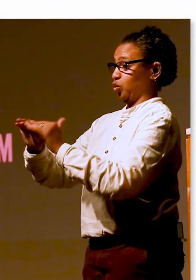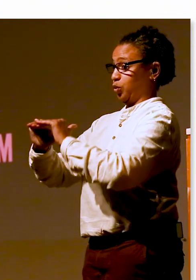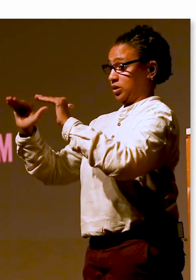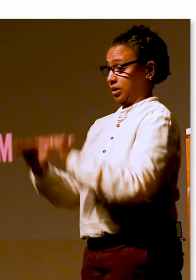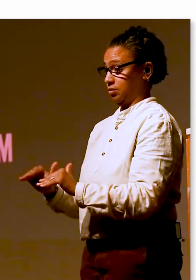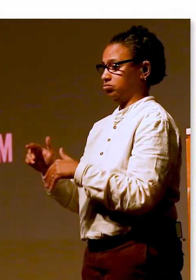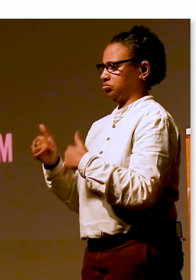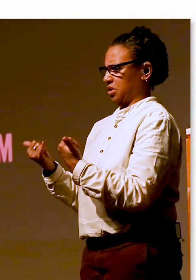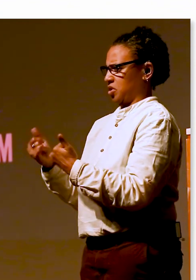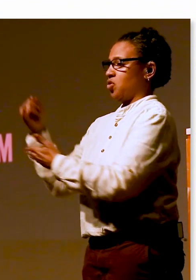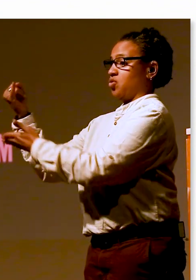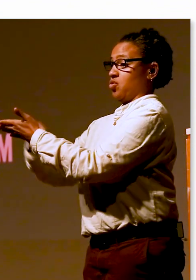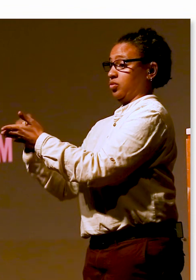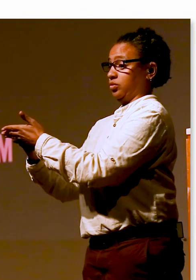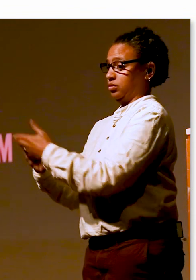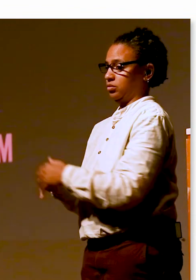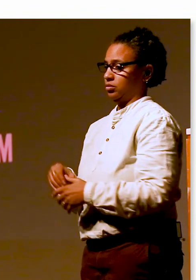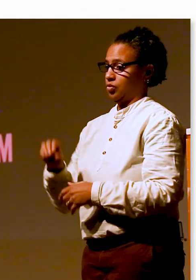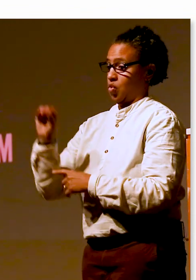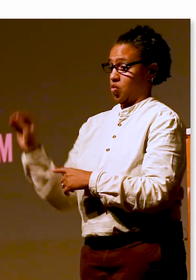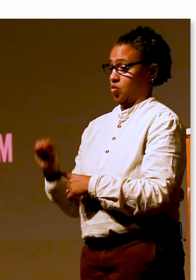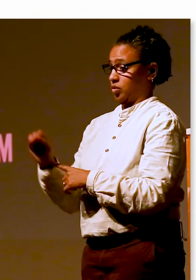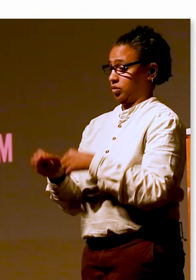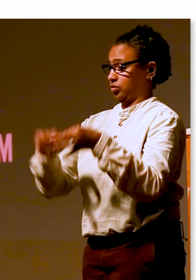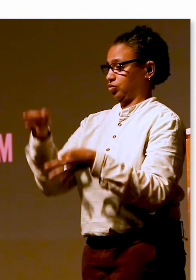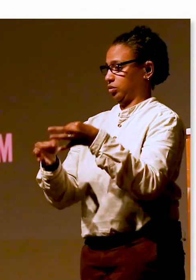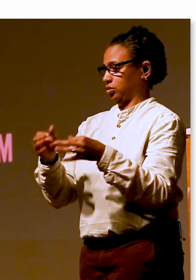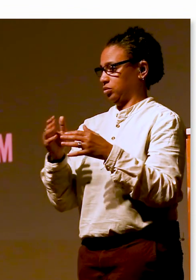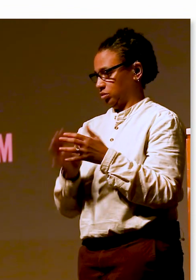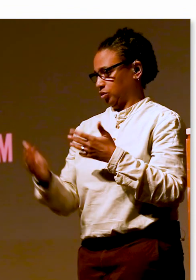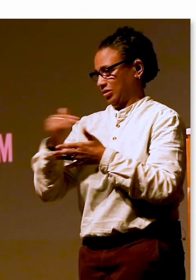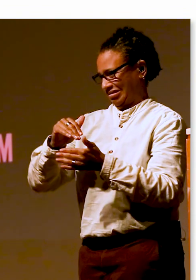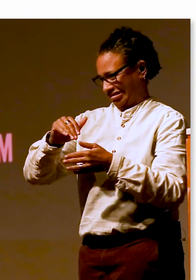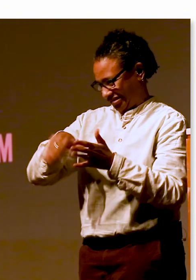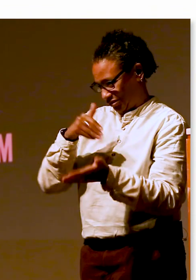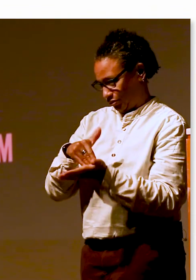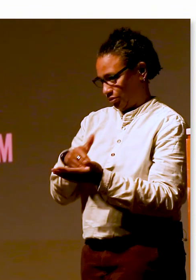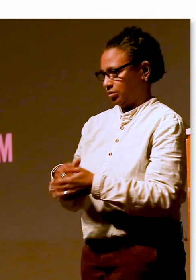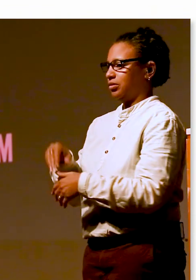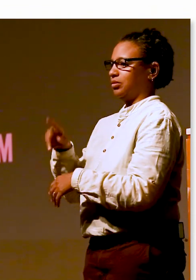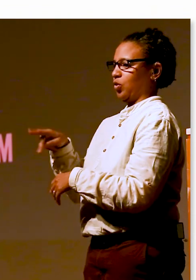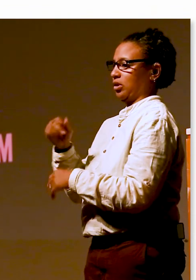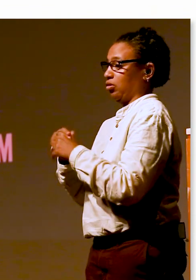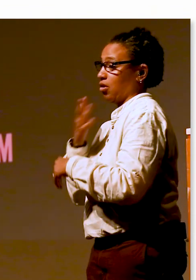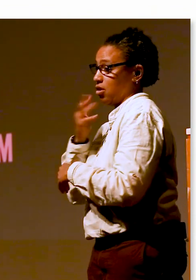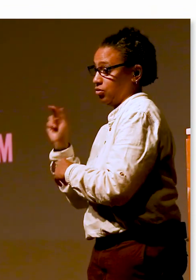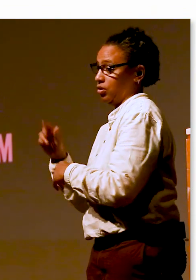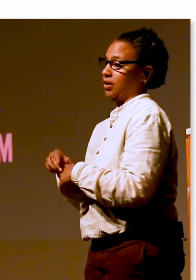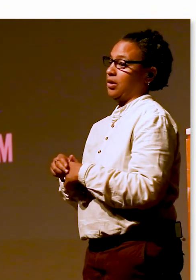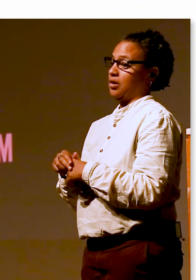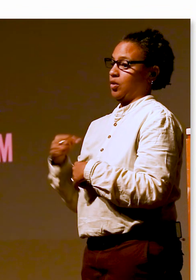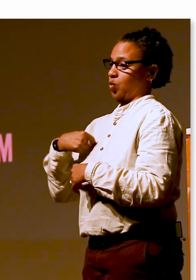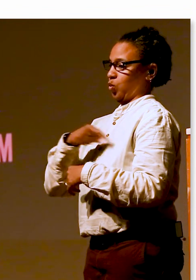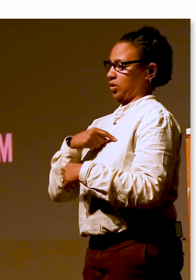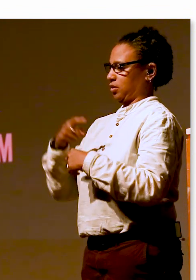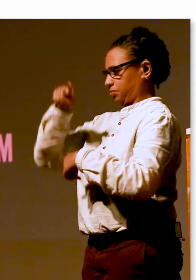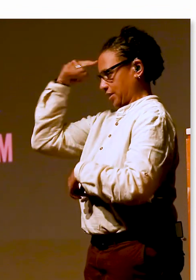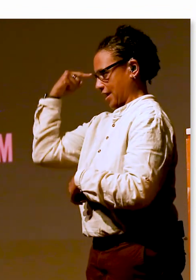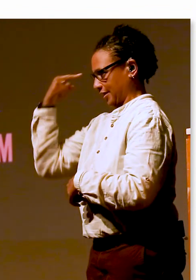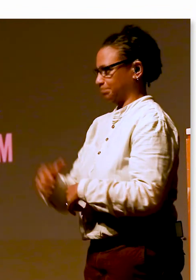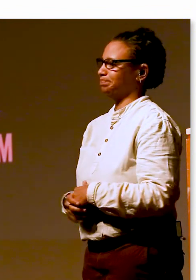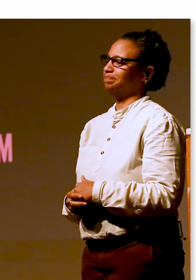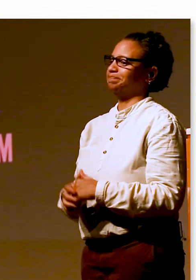We Black at Wyden and Kennedy. So thank you all for being here. That's enough from Julia and I, and we will hand it over to Ella.